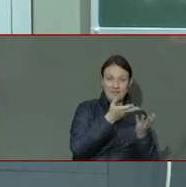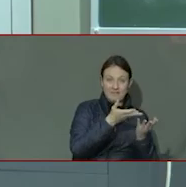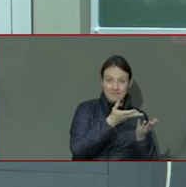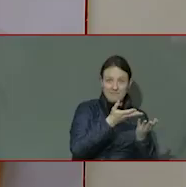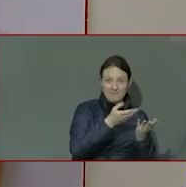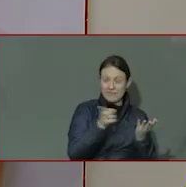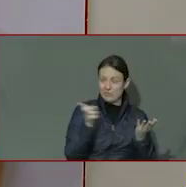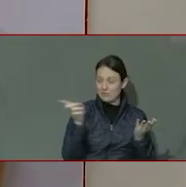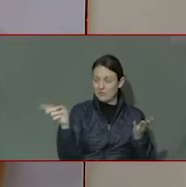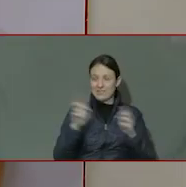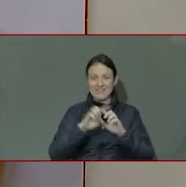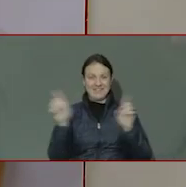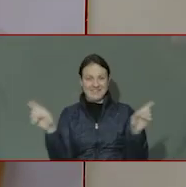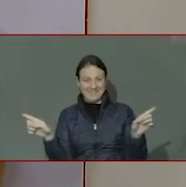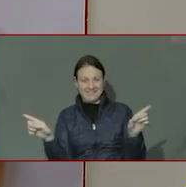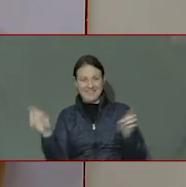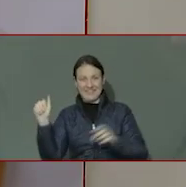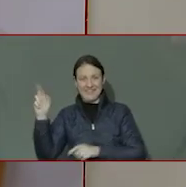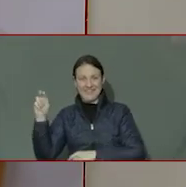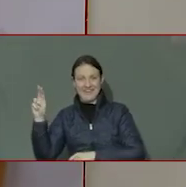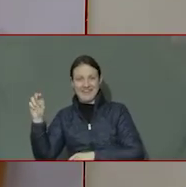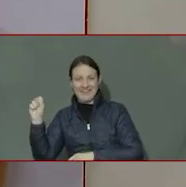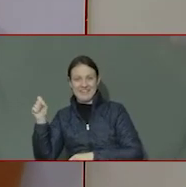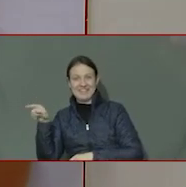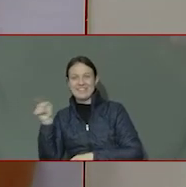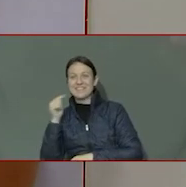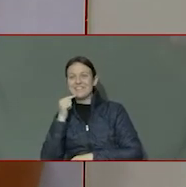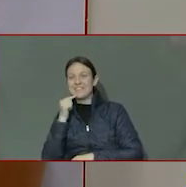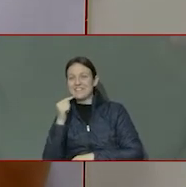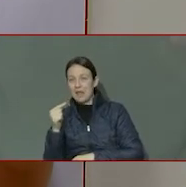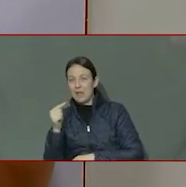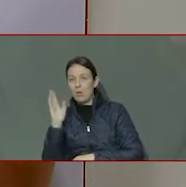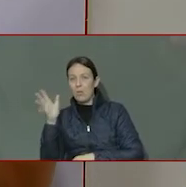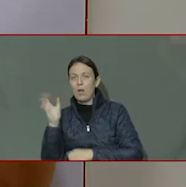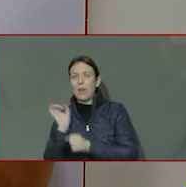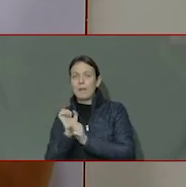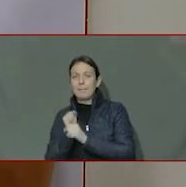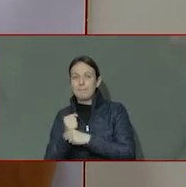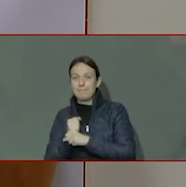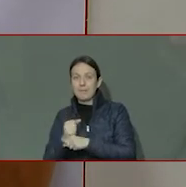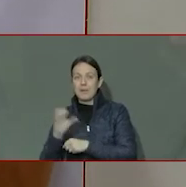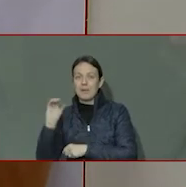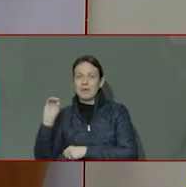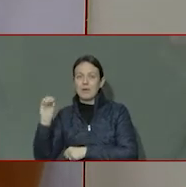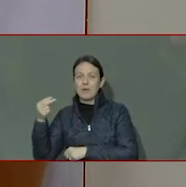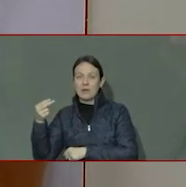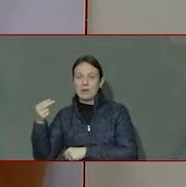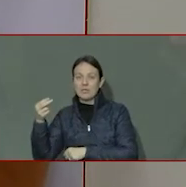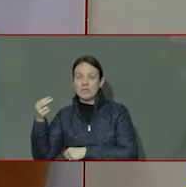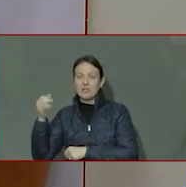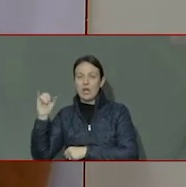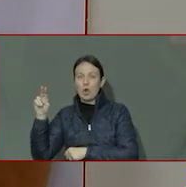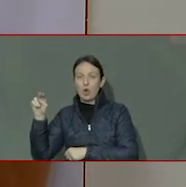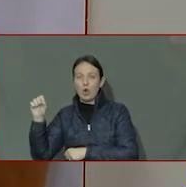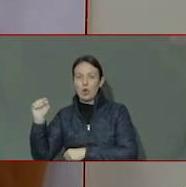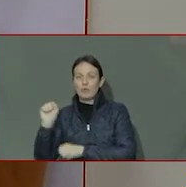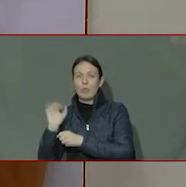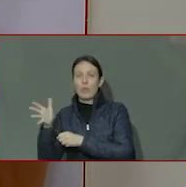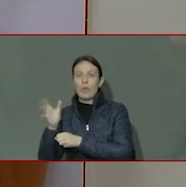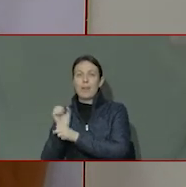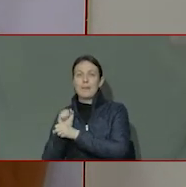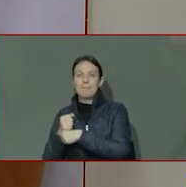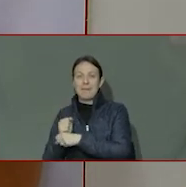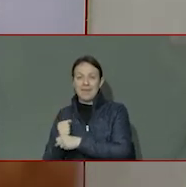to Arrhenius, an acid forms hydronium ions when it dissolves in